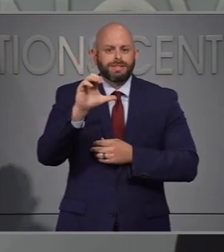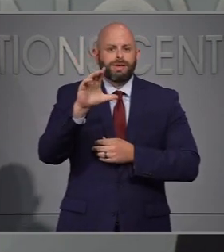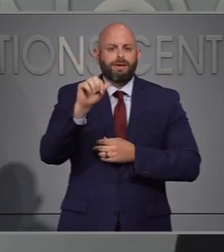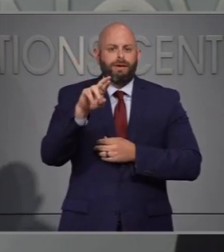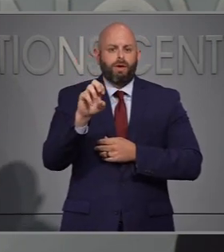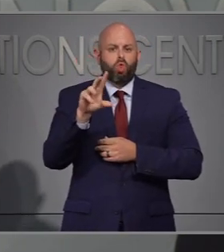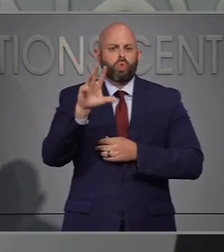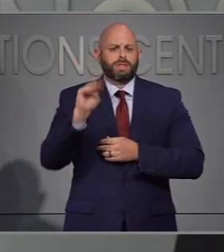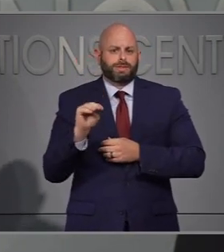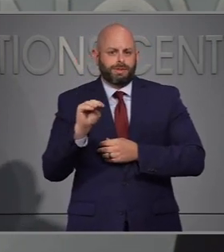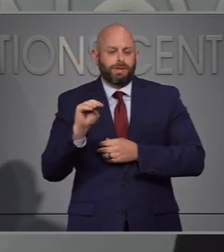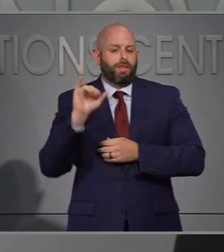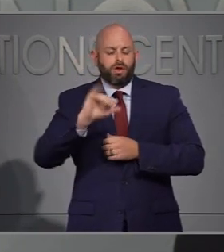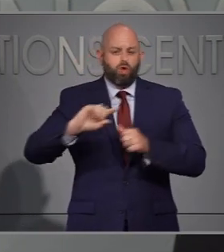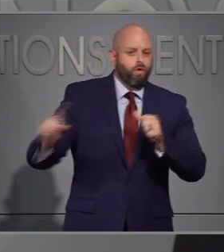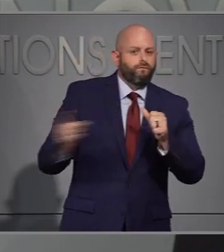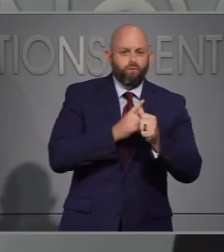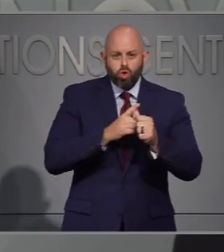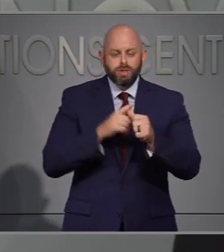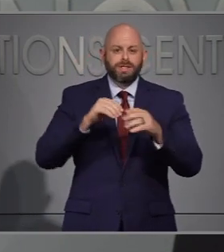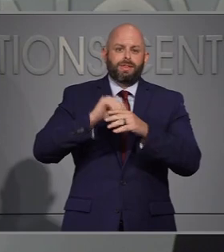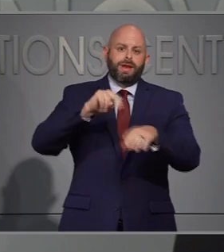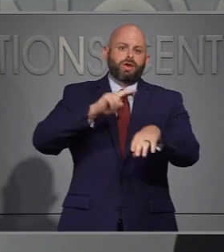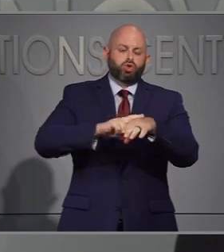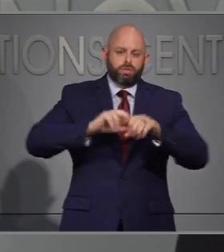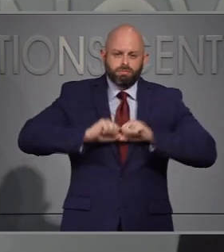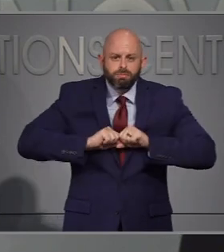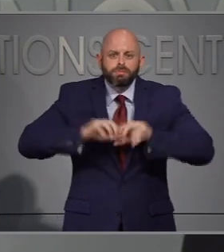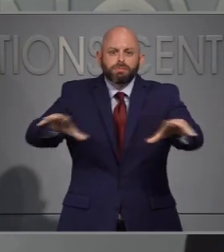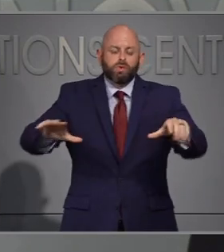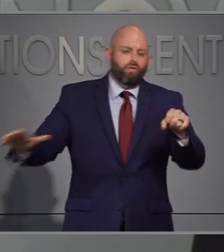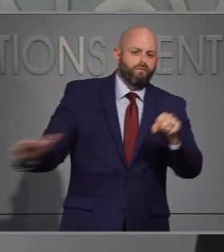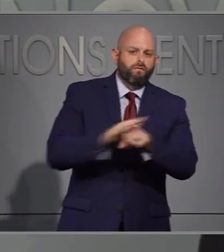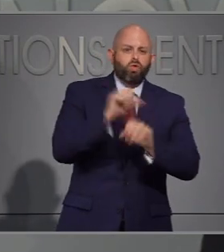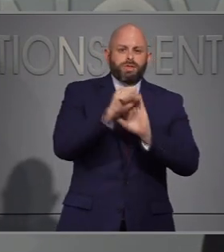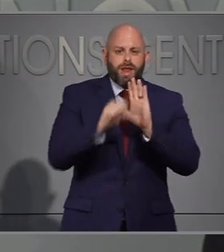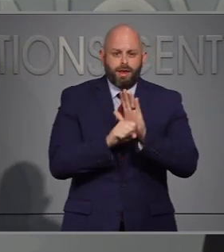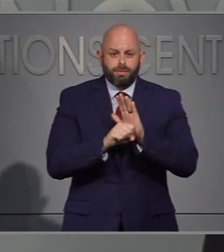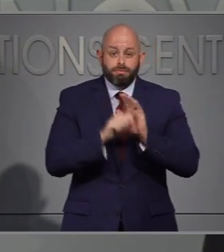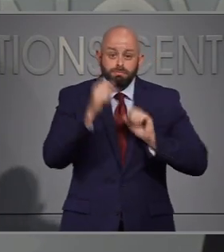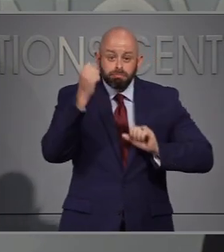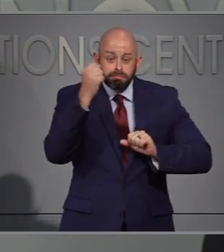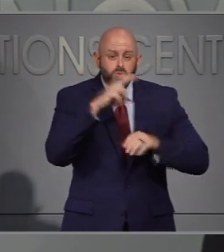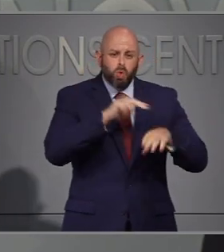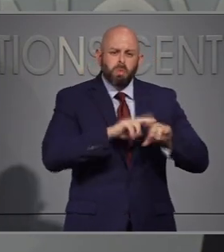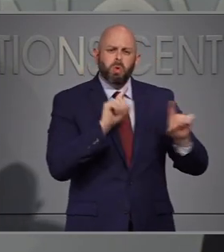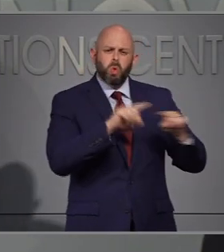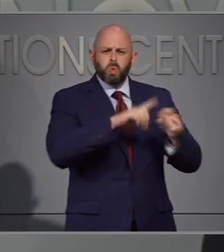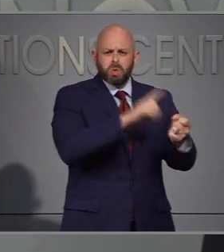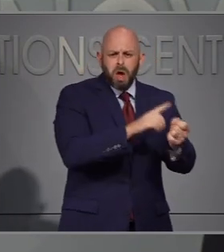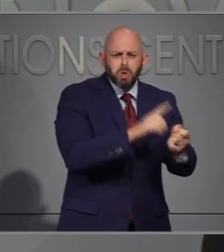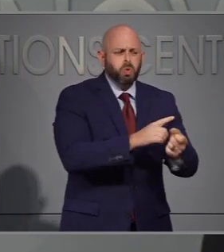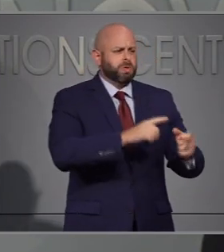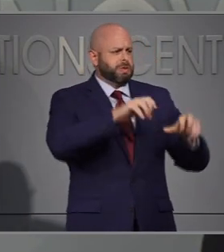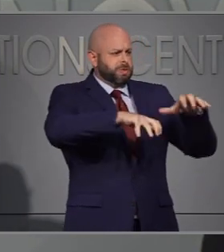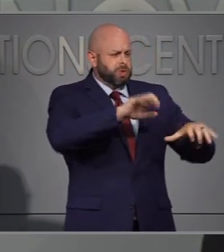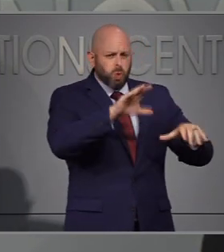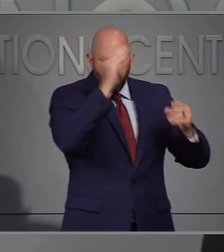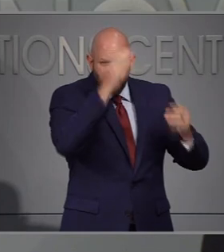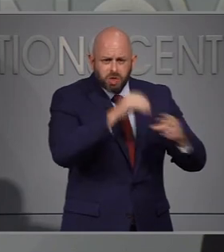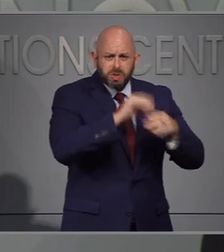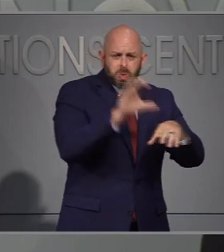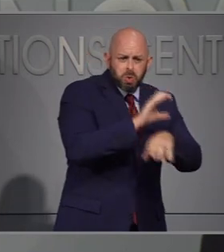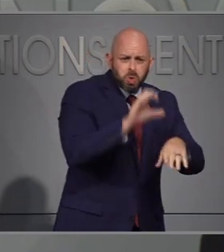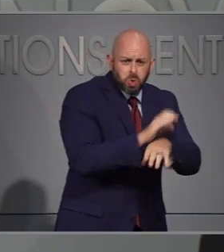nation's first statewide technology platform that unites traditional healthcare settings like a doctor's office or a hospital